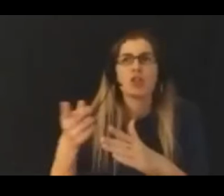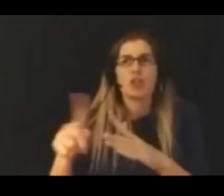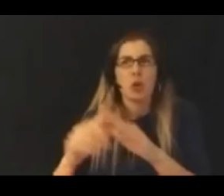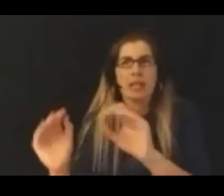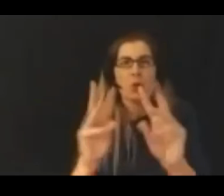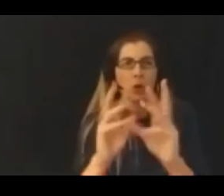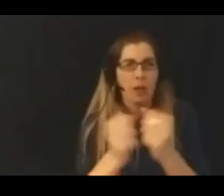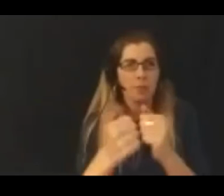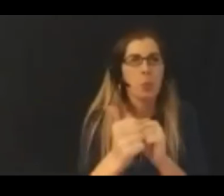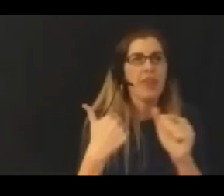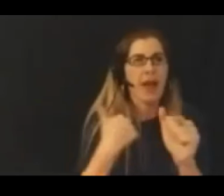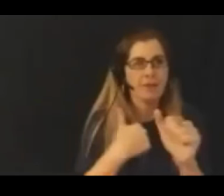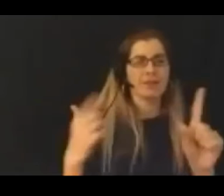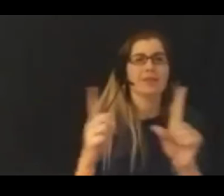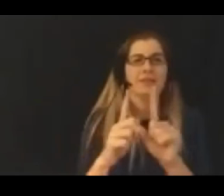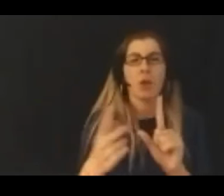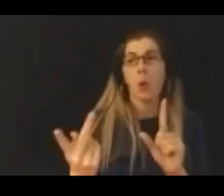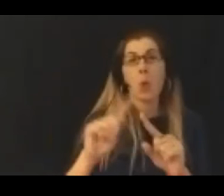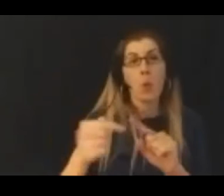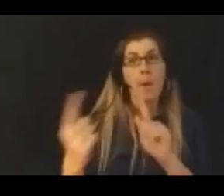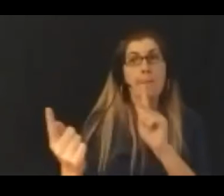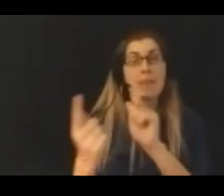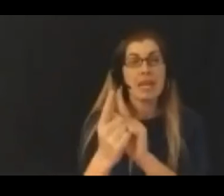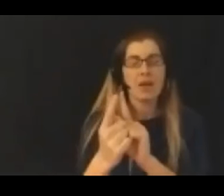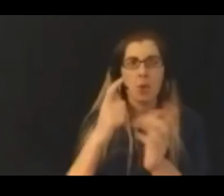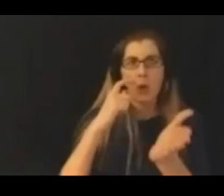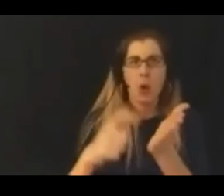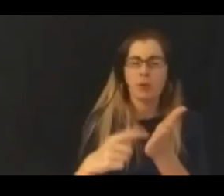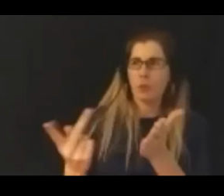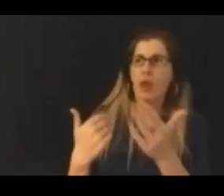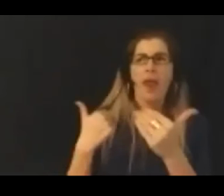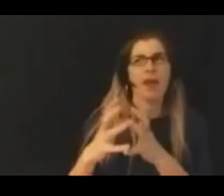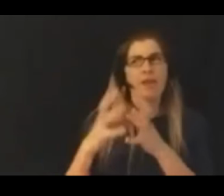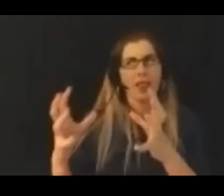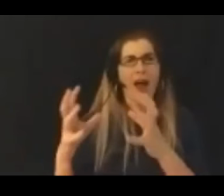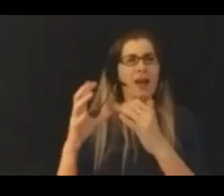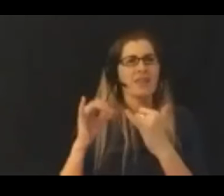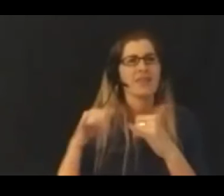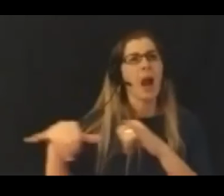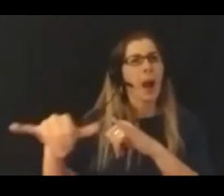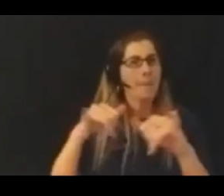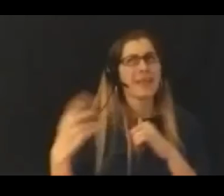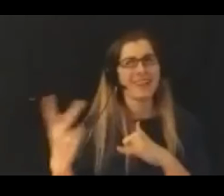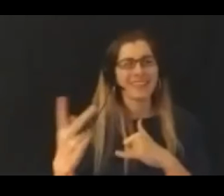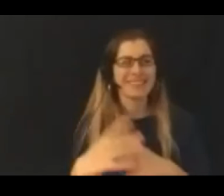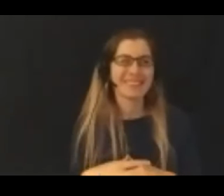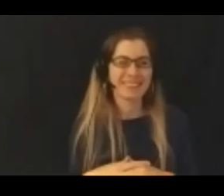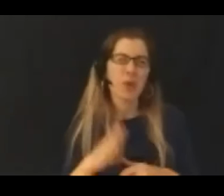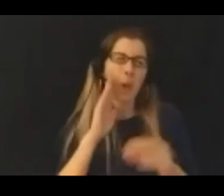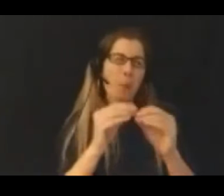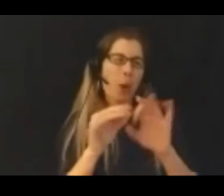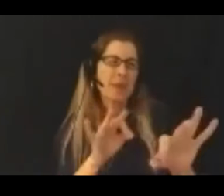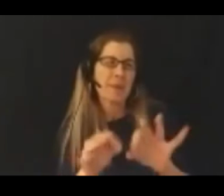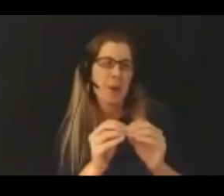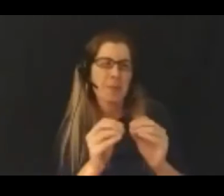And so as we connected, we discovered a lot of the things in common that we're going to be talking about more. Right. Okay,